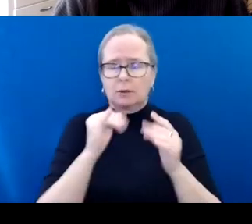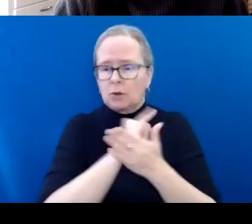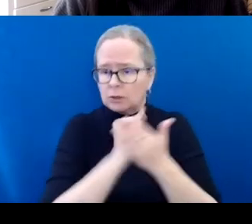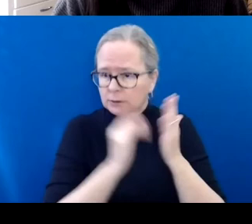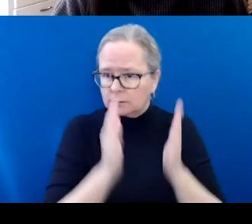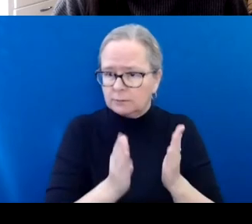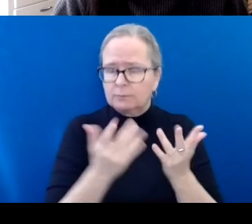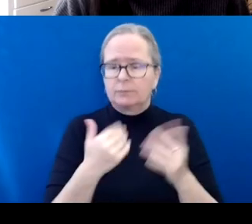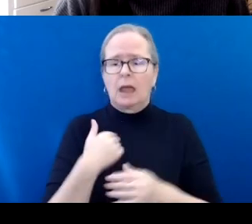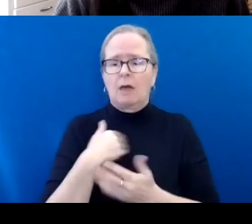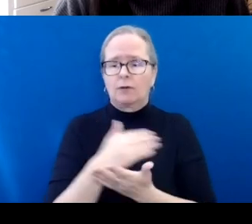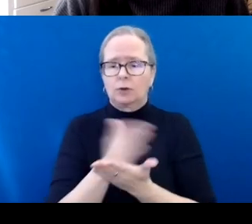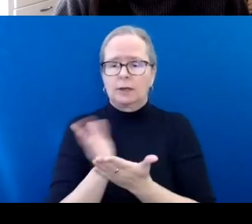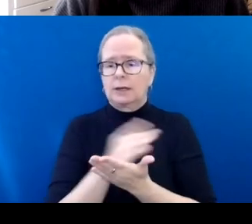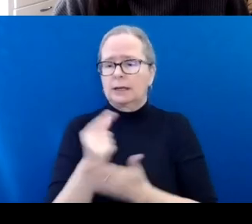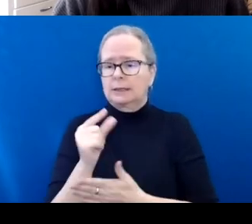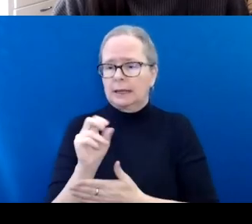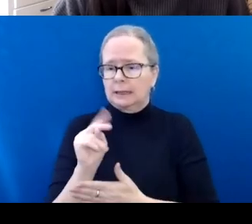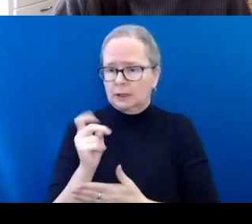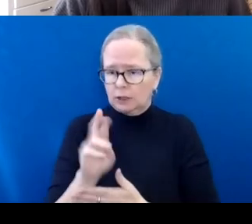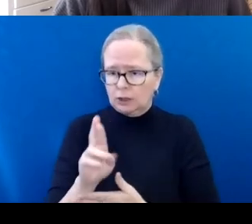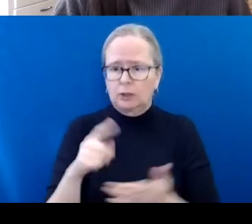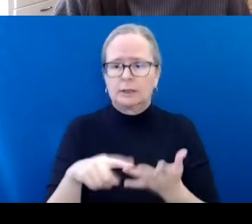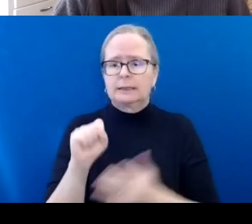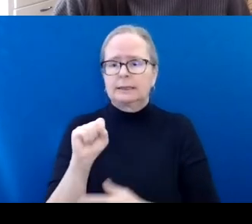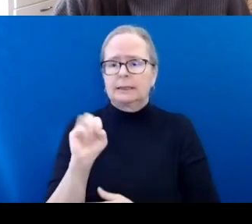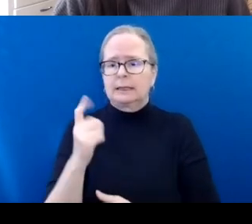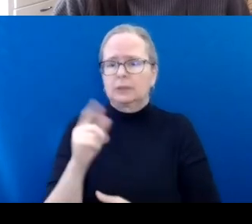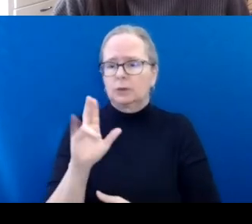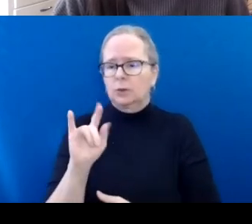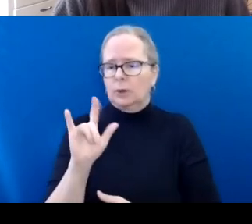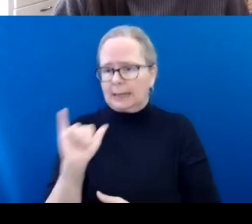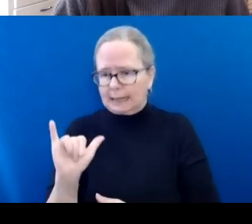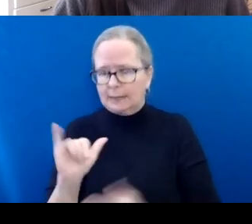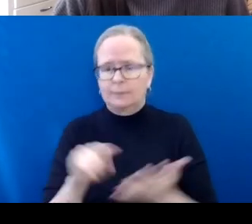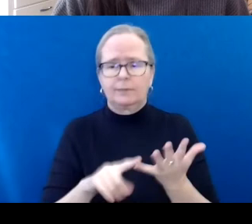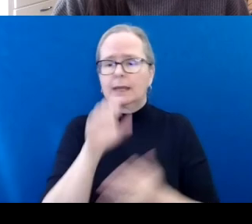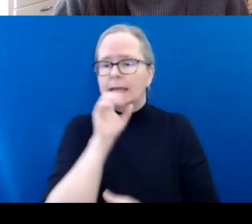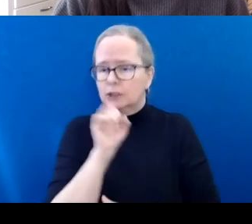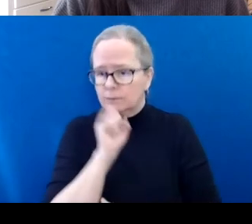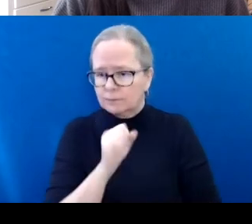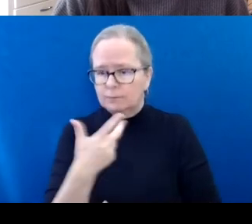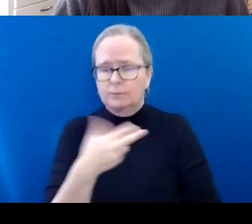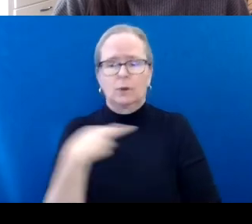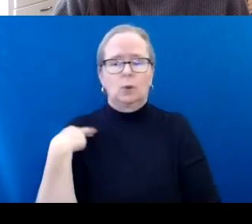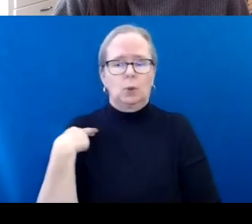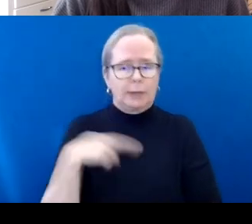age, religion, beliefs, nation,